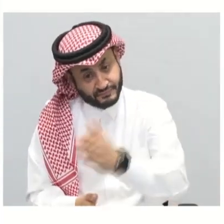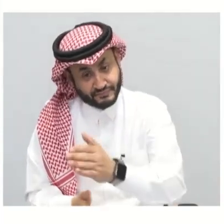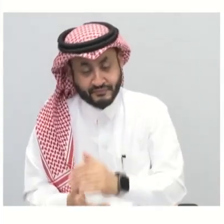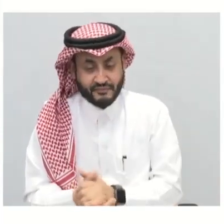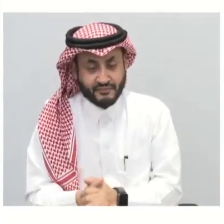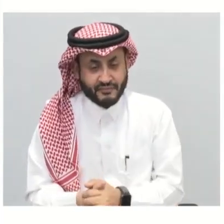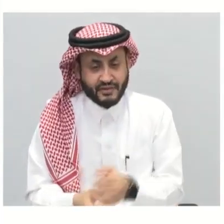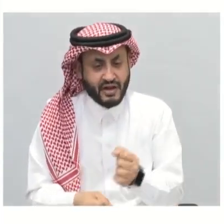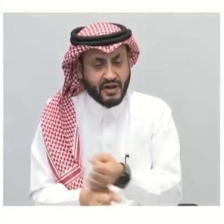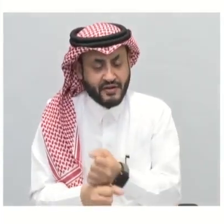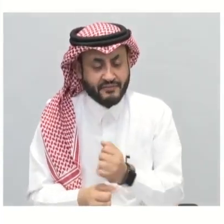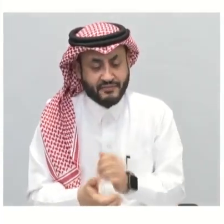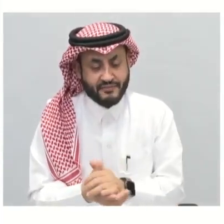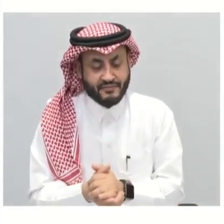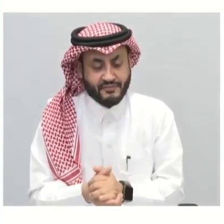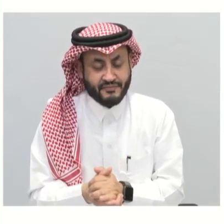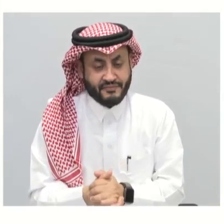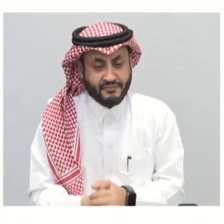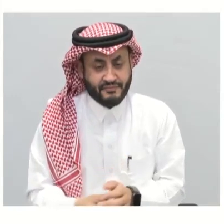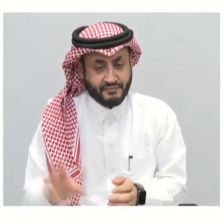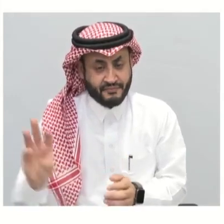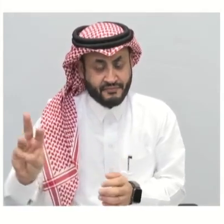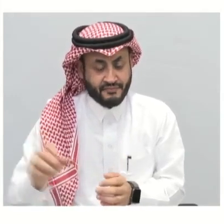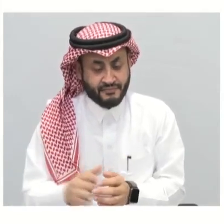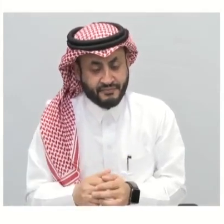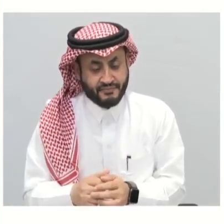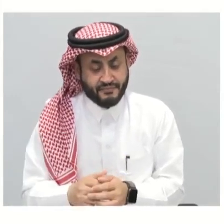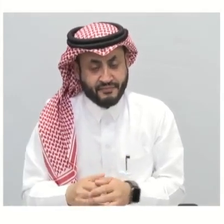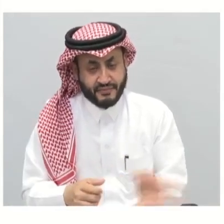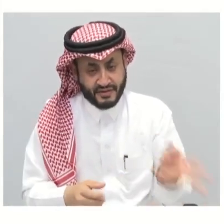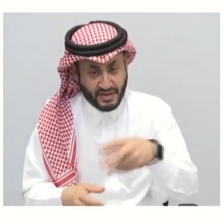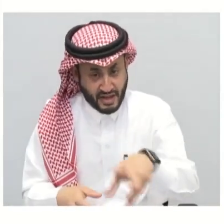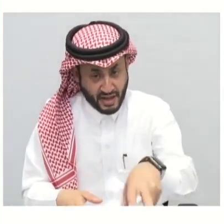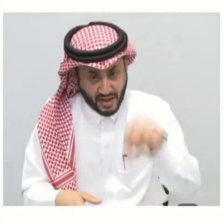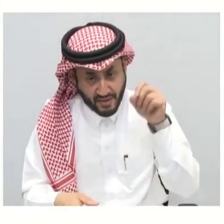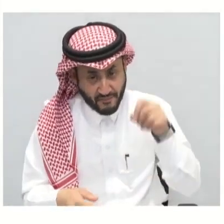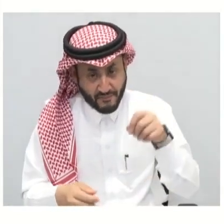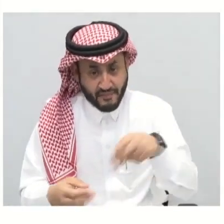other action we have. Number six, he is picking up his